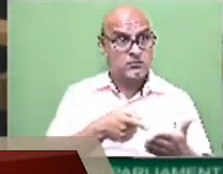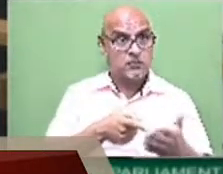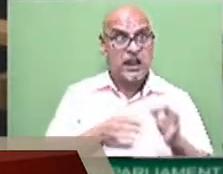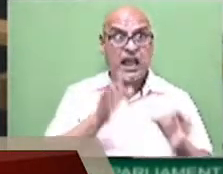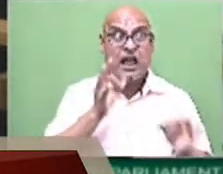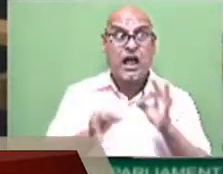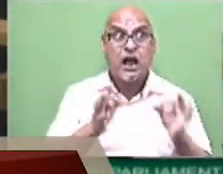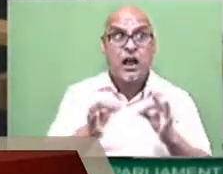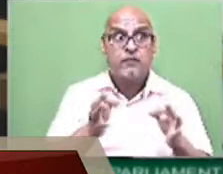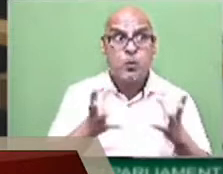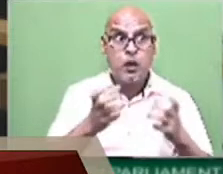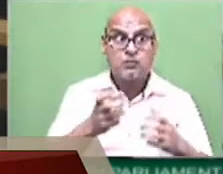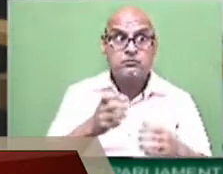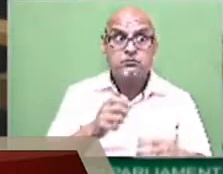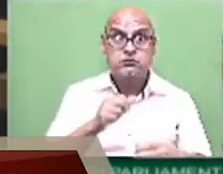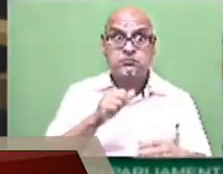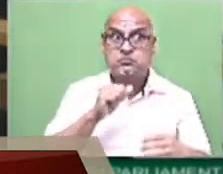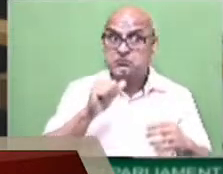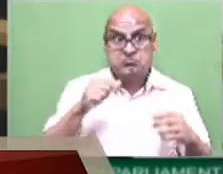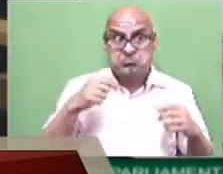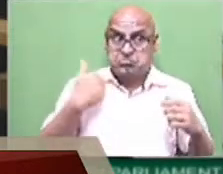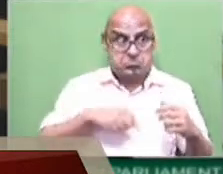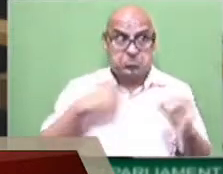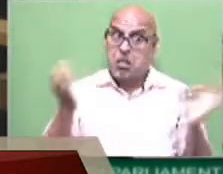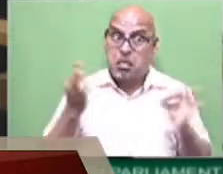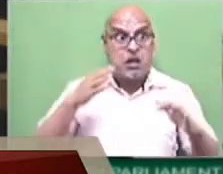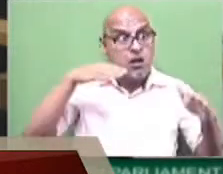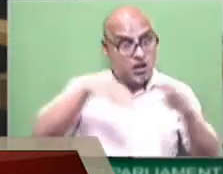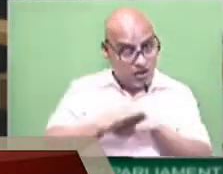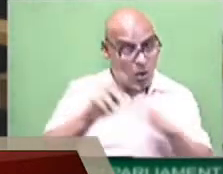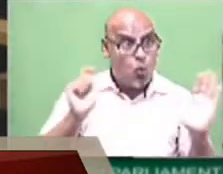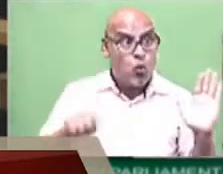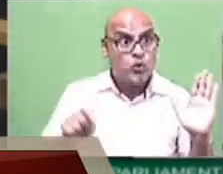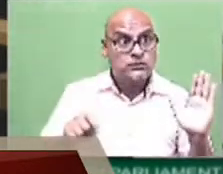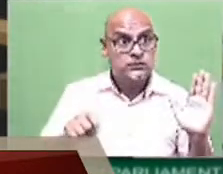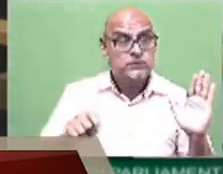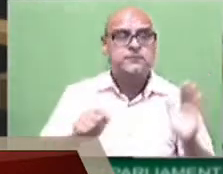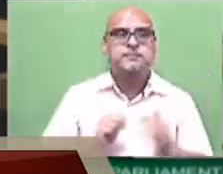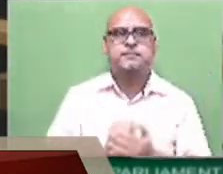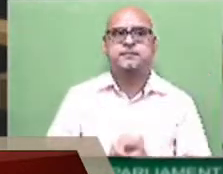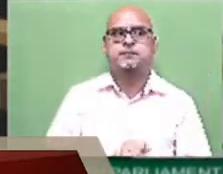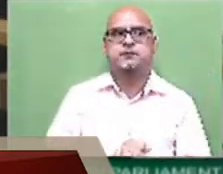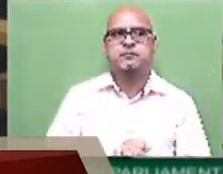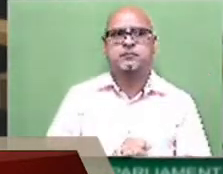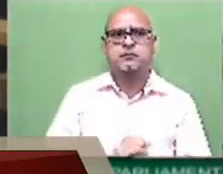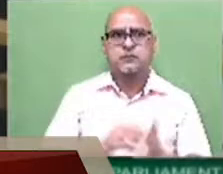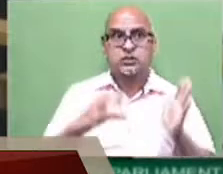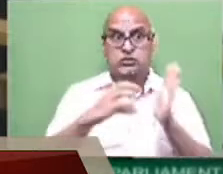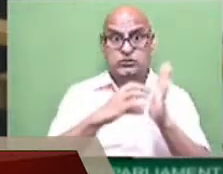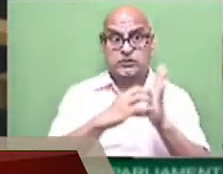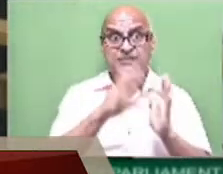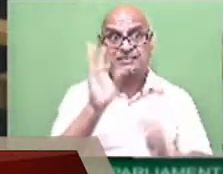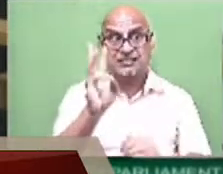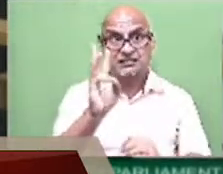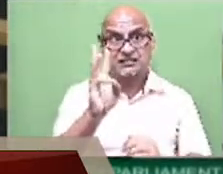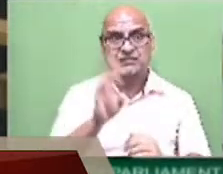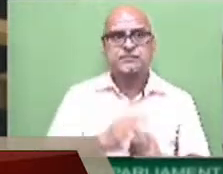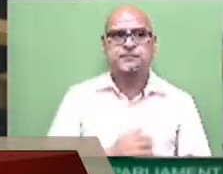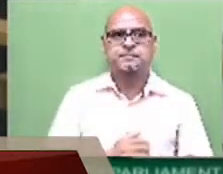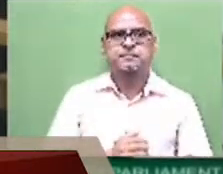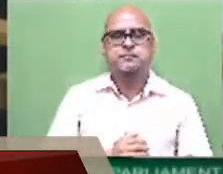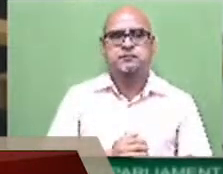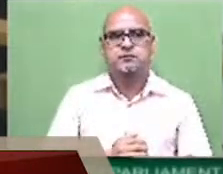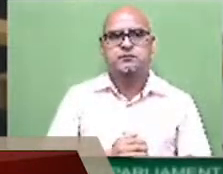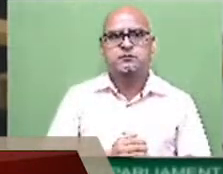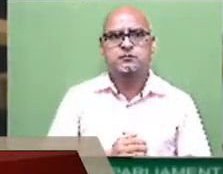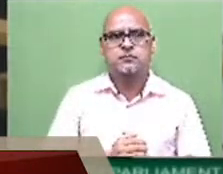6 of clause 4 reads, notwithstanding any provision of this act or any written law to the contrary, a person who pays a